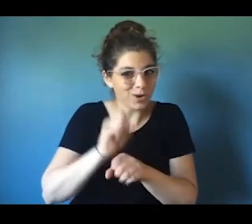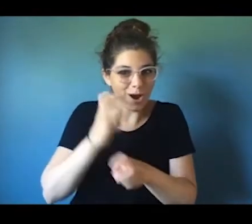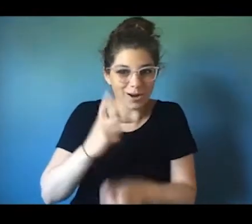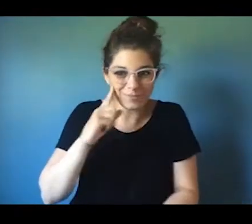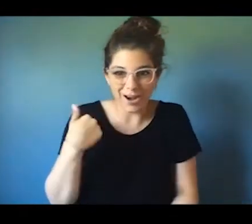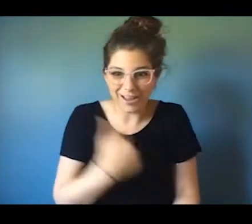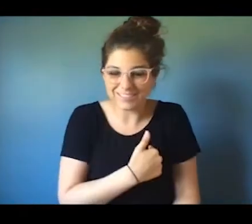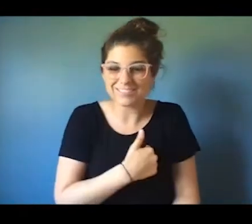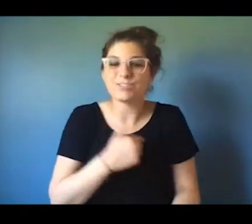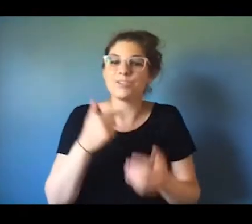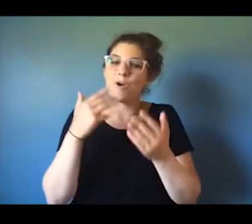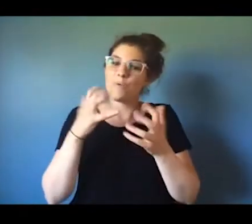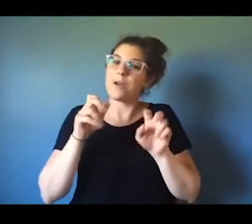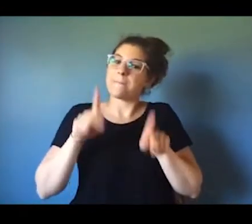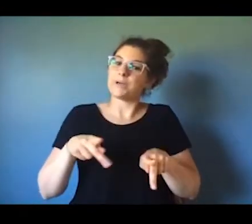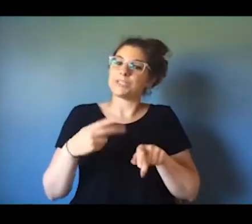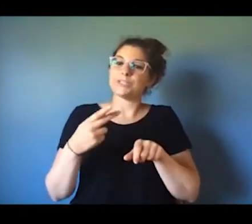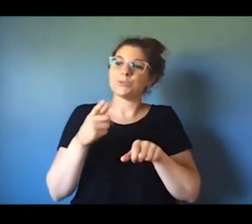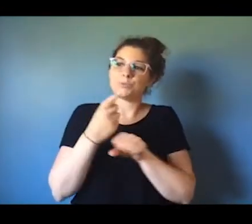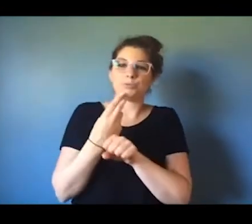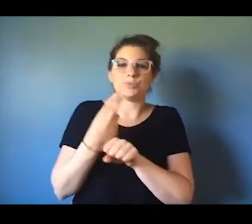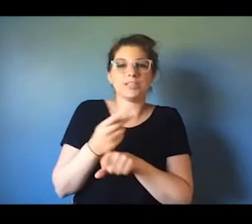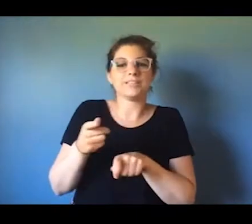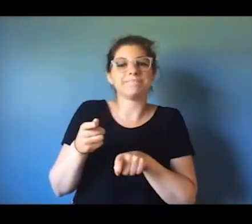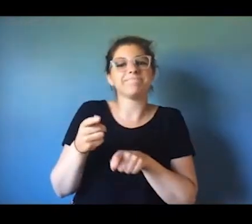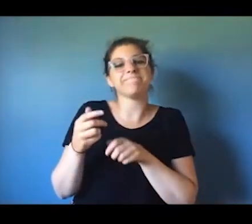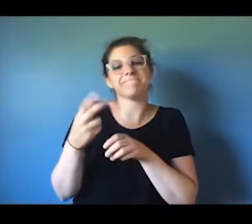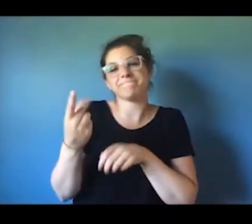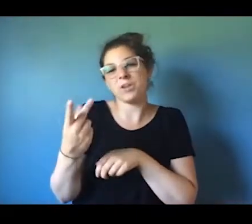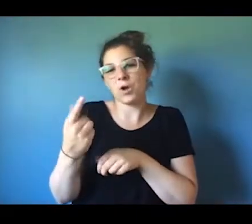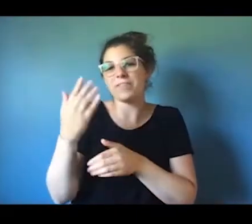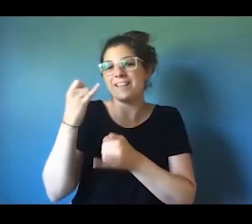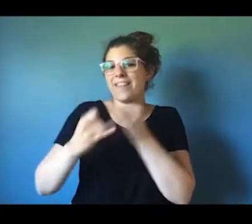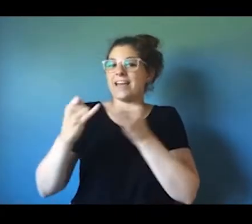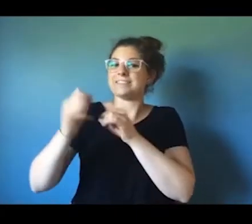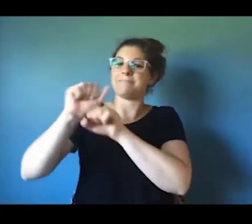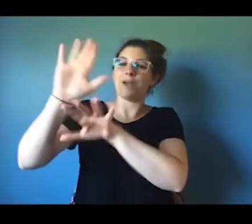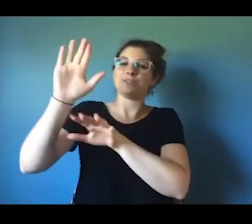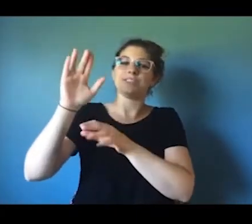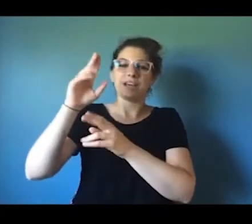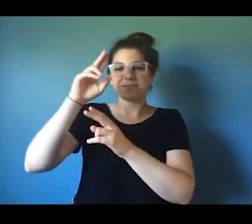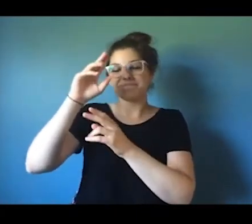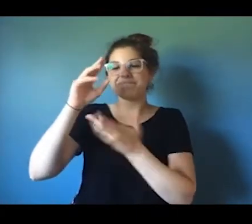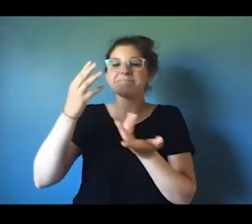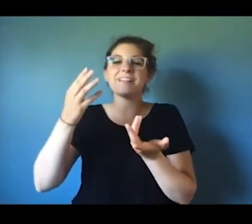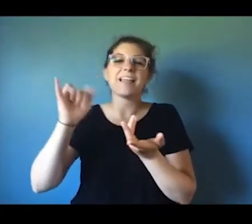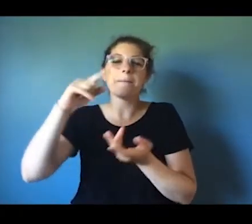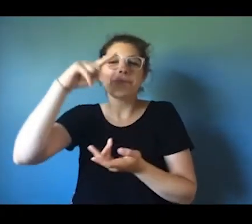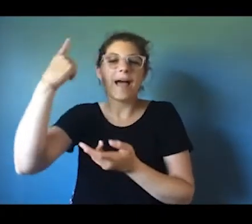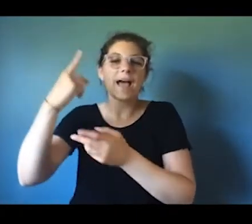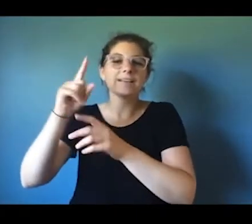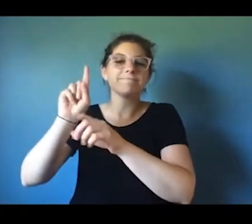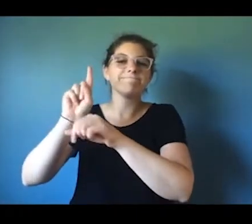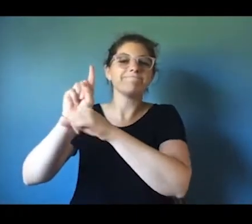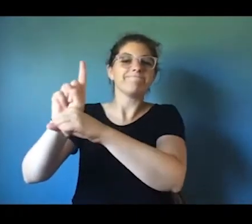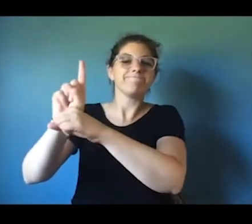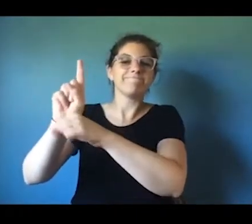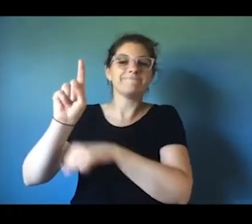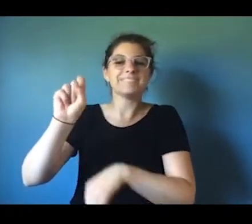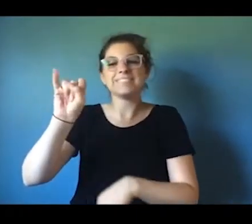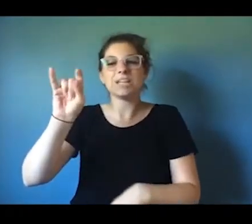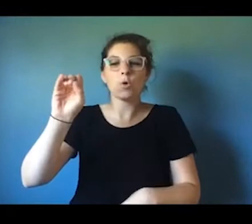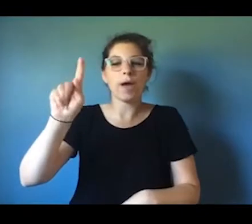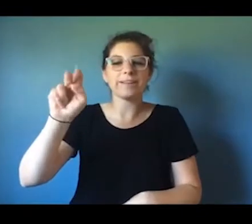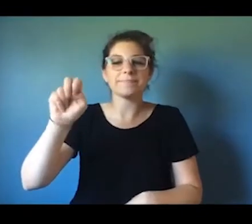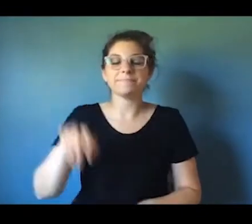the guide dogs and service dogs out there that work so hard for us. So I want to have a person using a guide dog on the last peak that's just sort of a